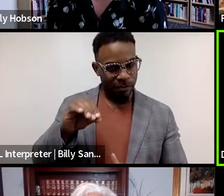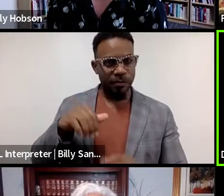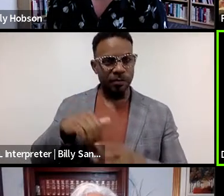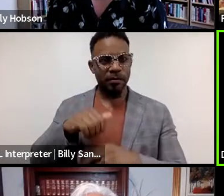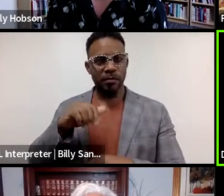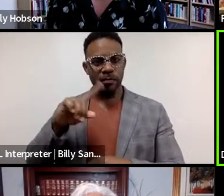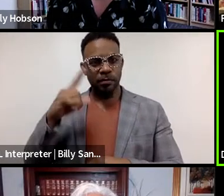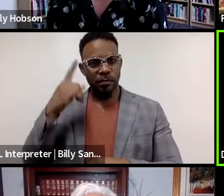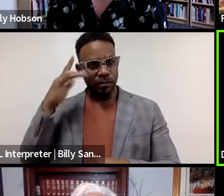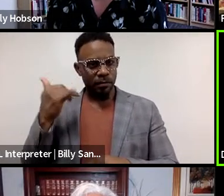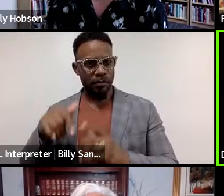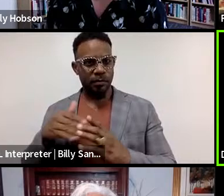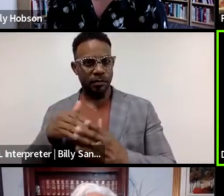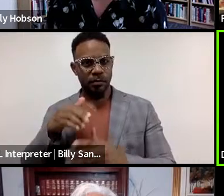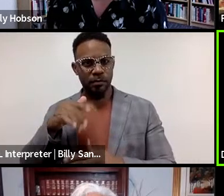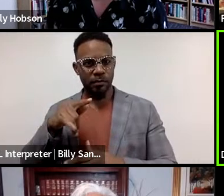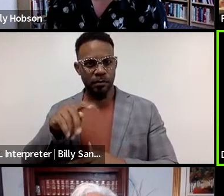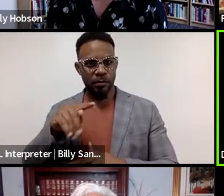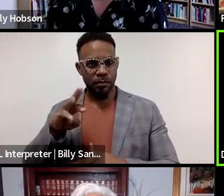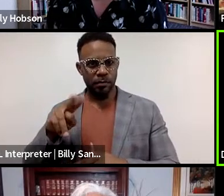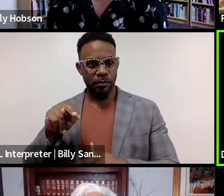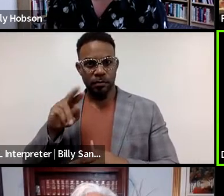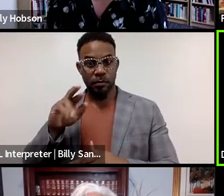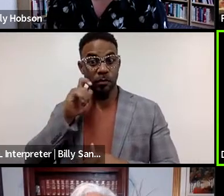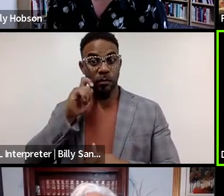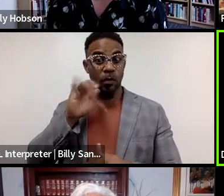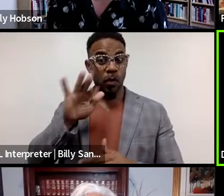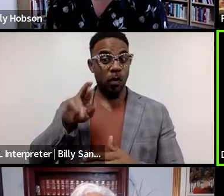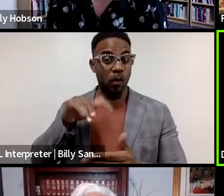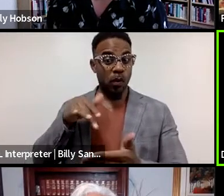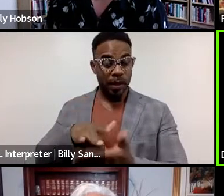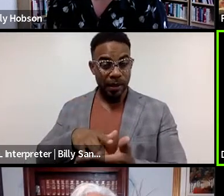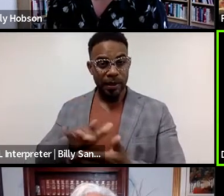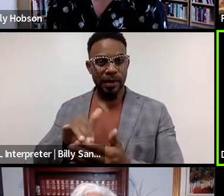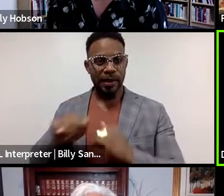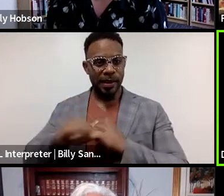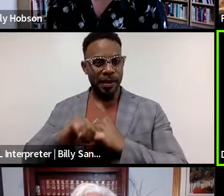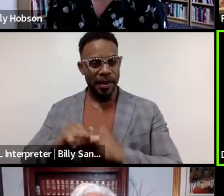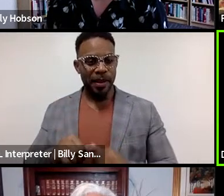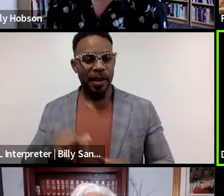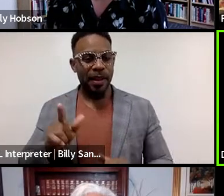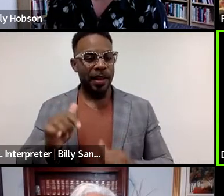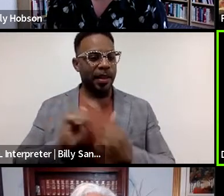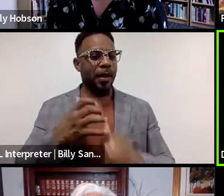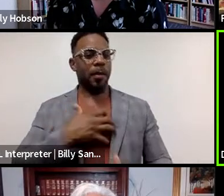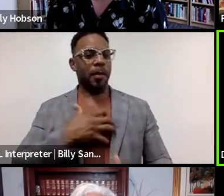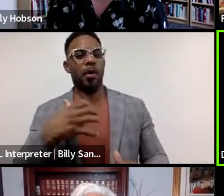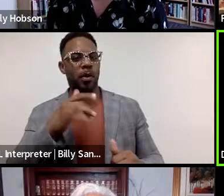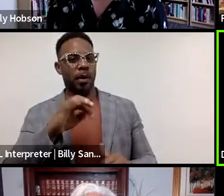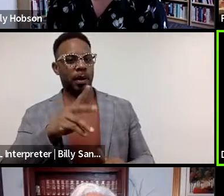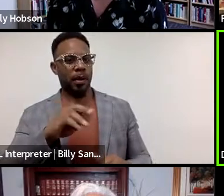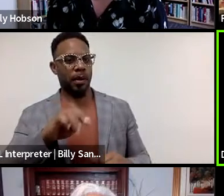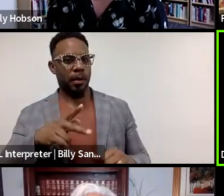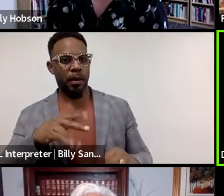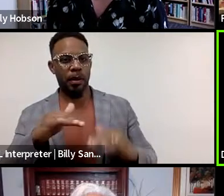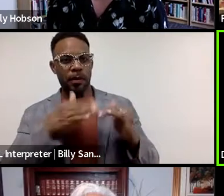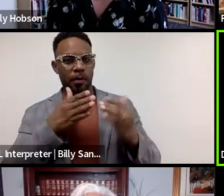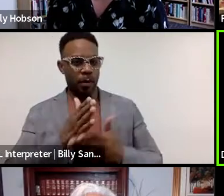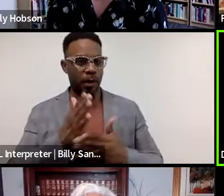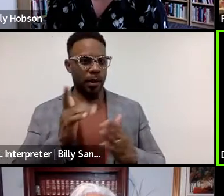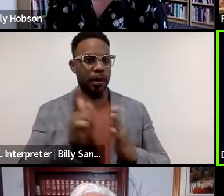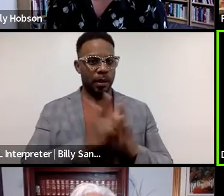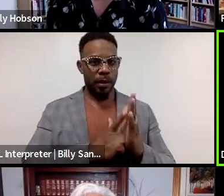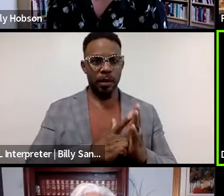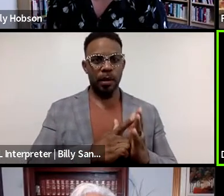against Pat Brown, race was kind of central to his campaign. He opposed the landmark civil rights legislation,